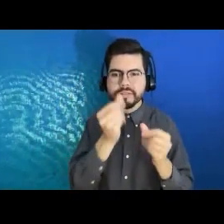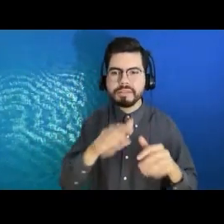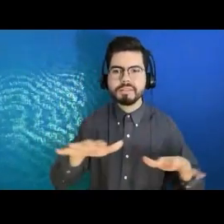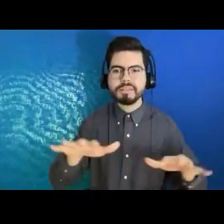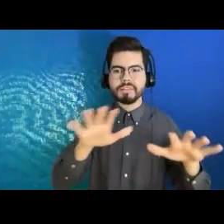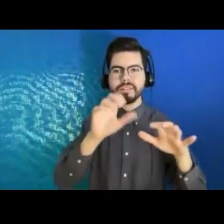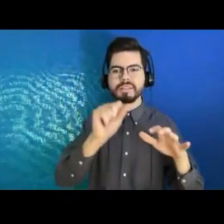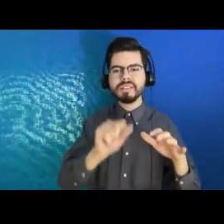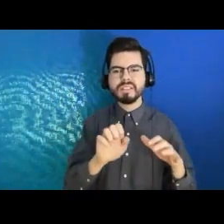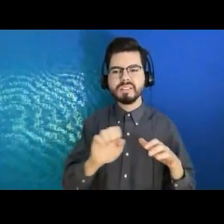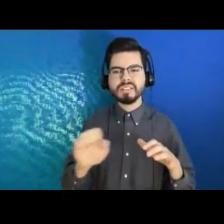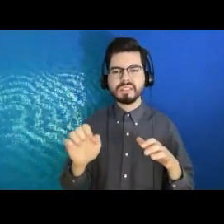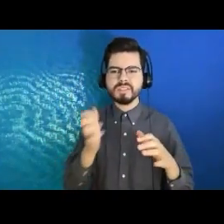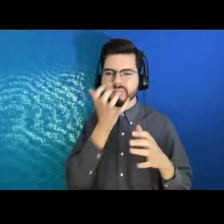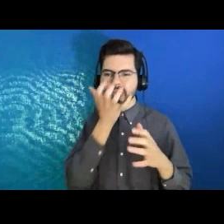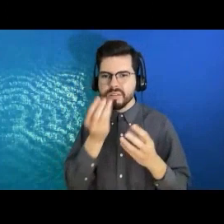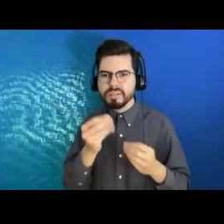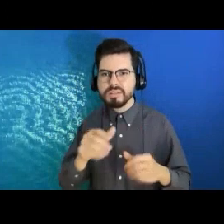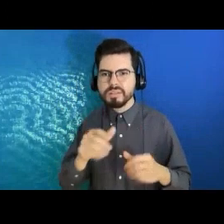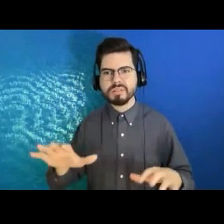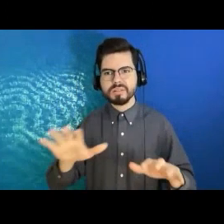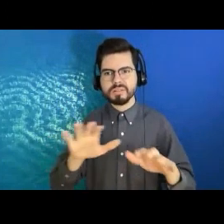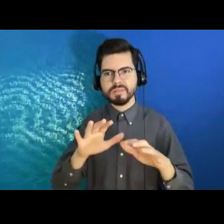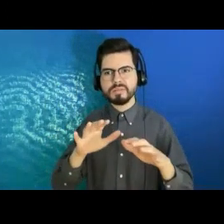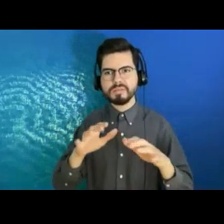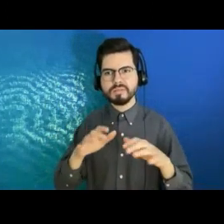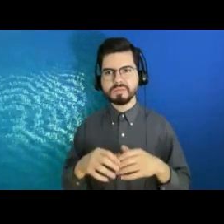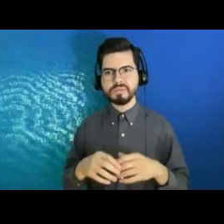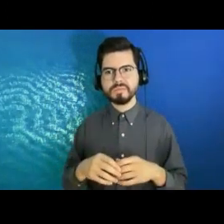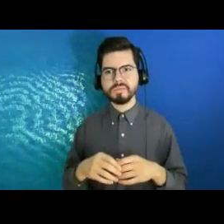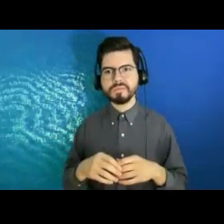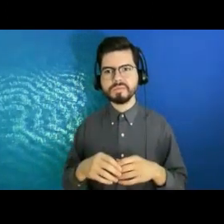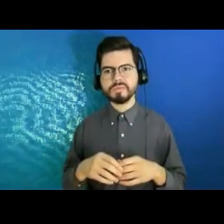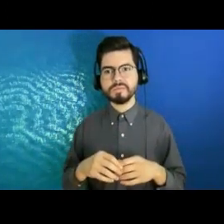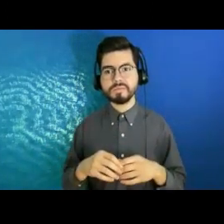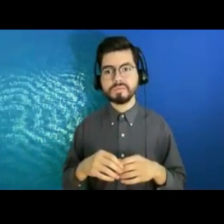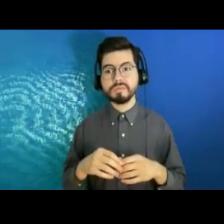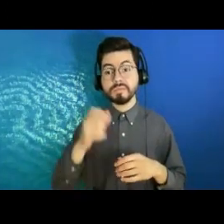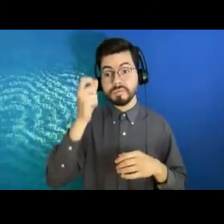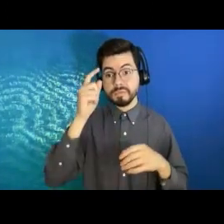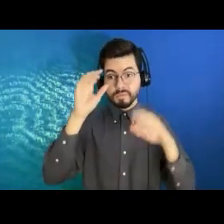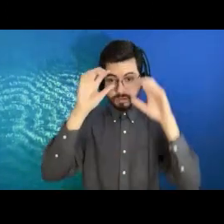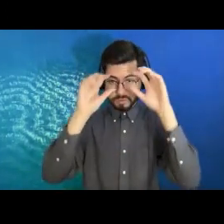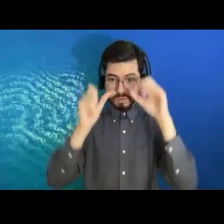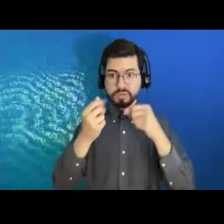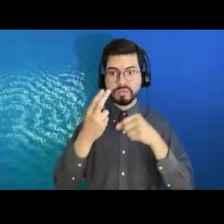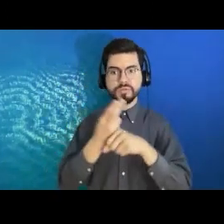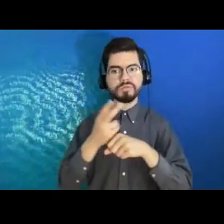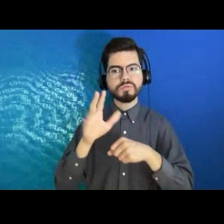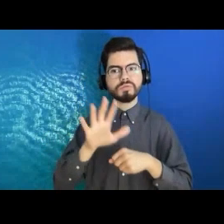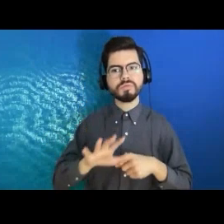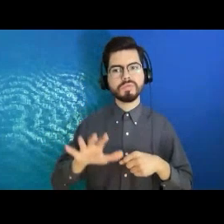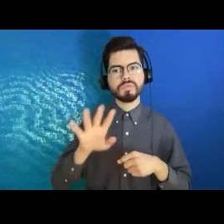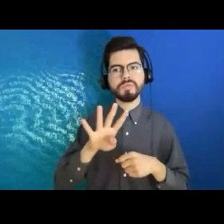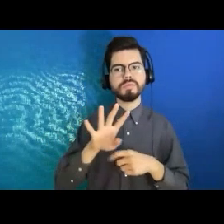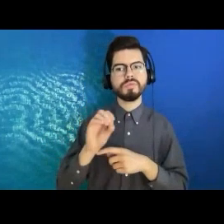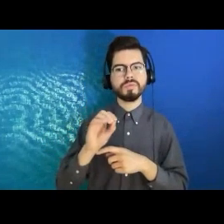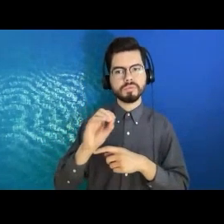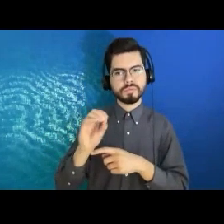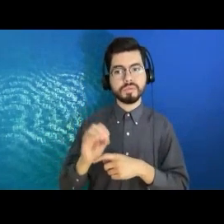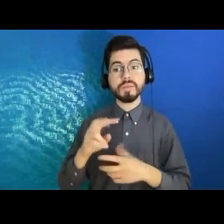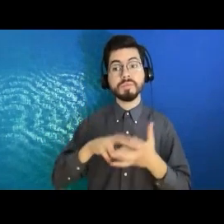park. And they, again, it would have to move through a lot of grasslands, but they use about 40% of the areas that could support them